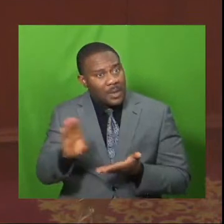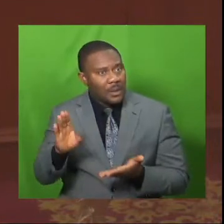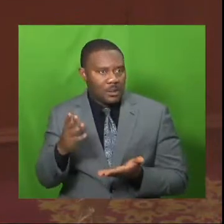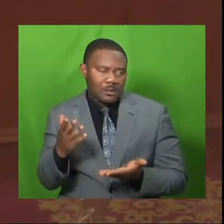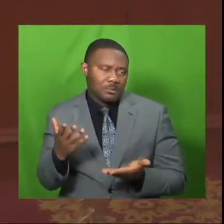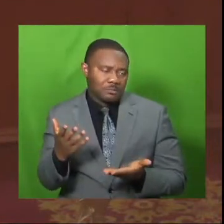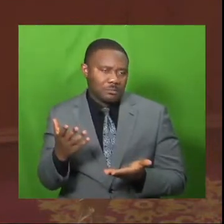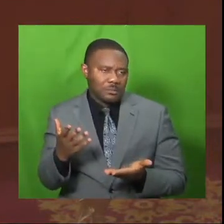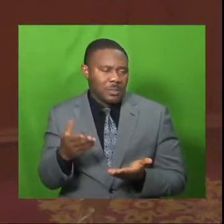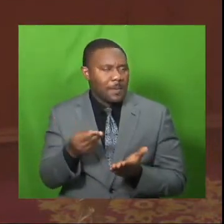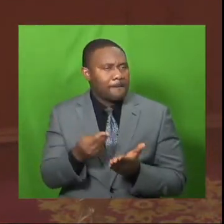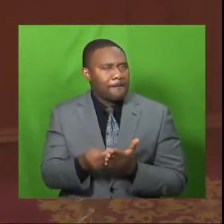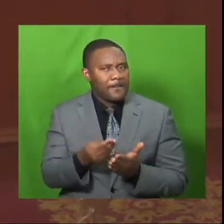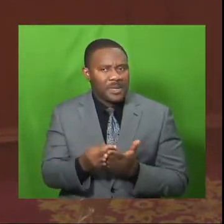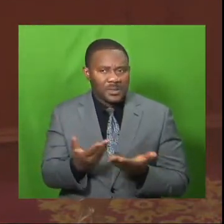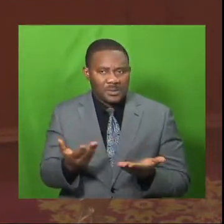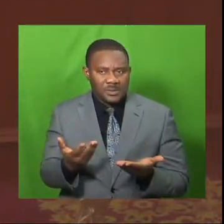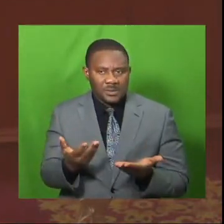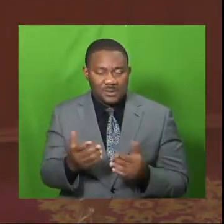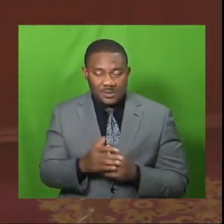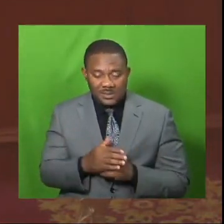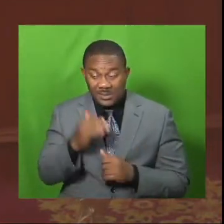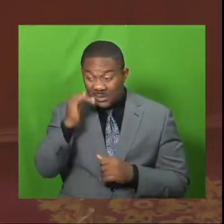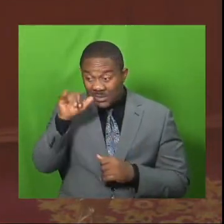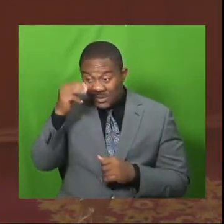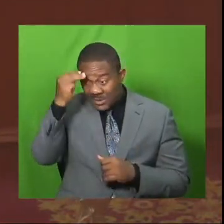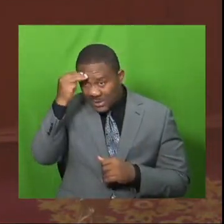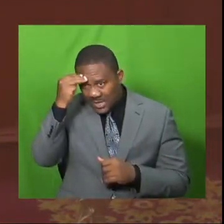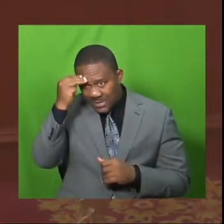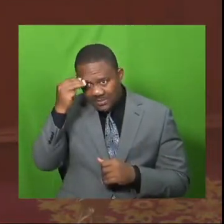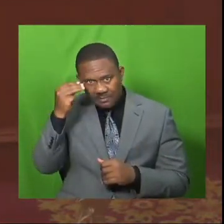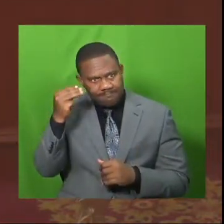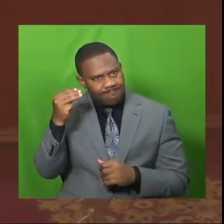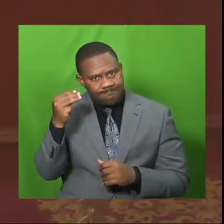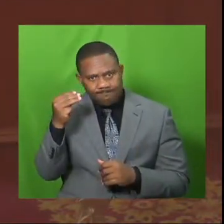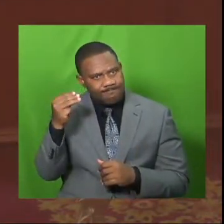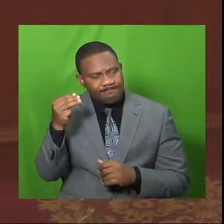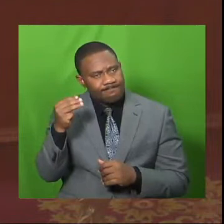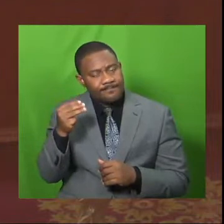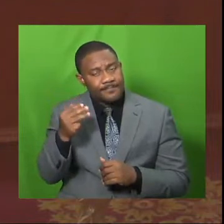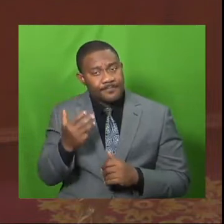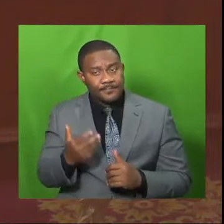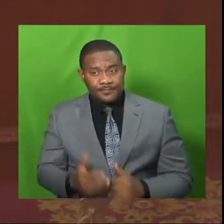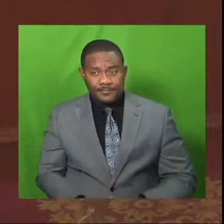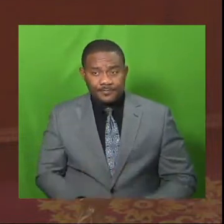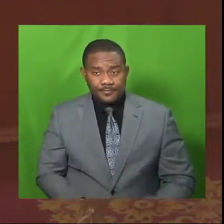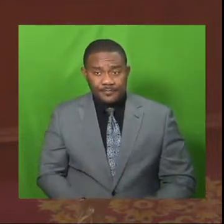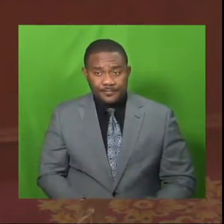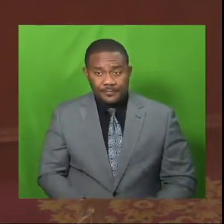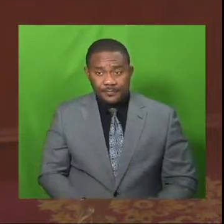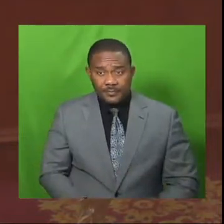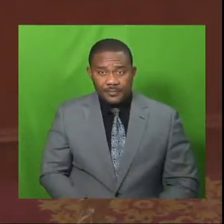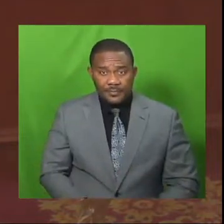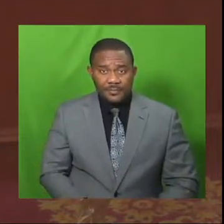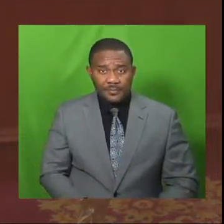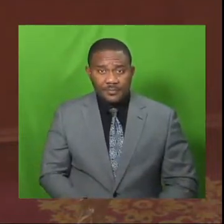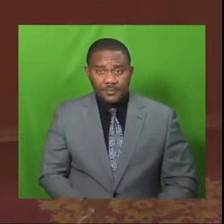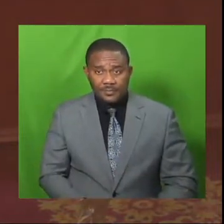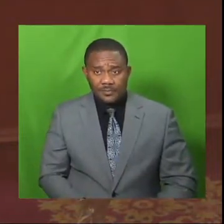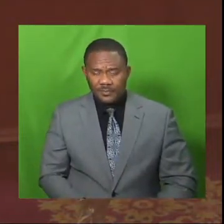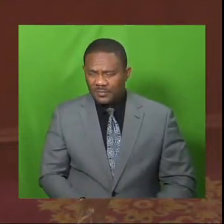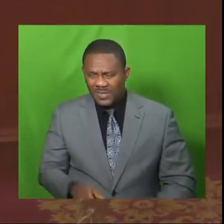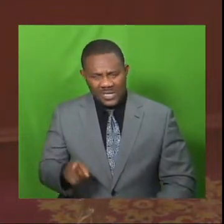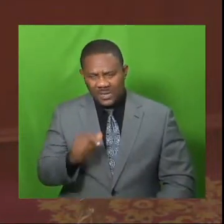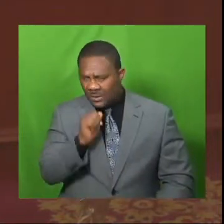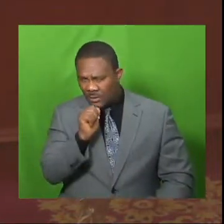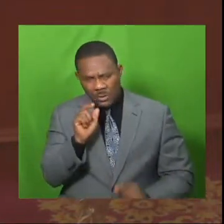Bank of Ghana. His Excellency John Dramani Mahama delivered this economy that was in recession across the globe without taking a